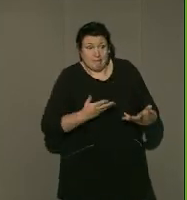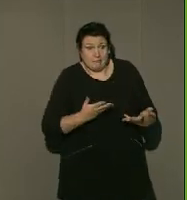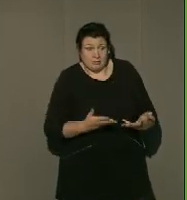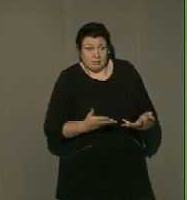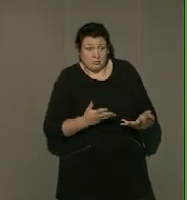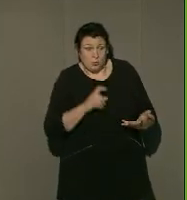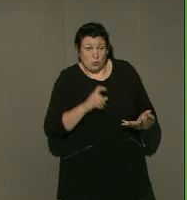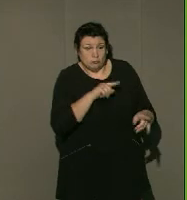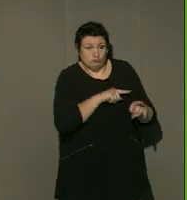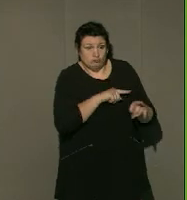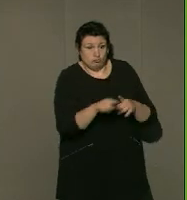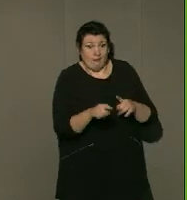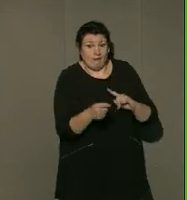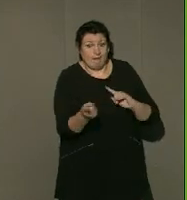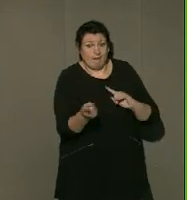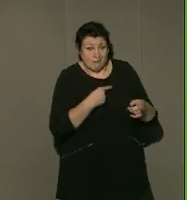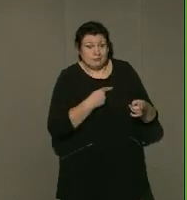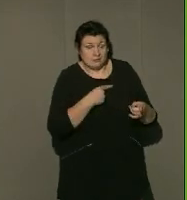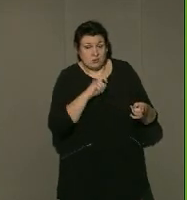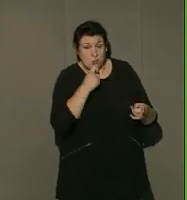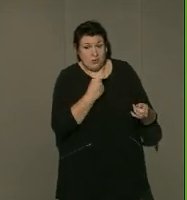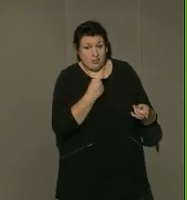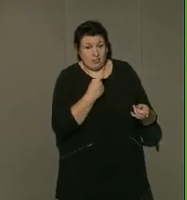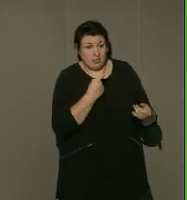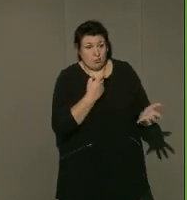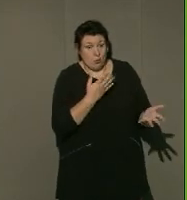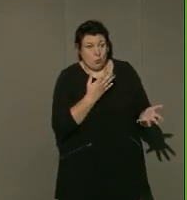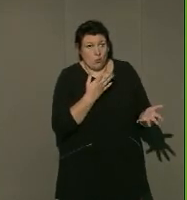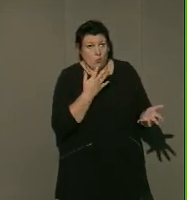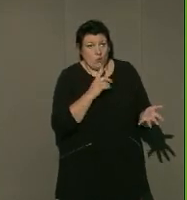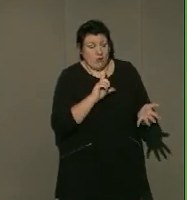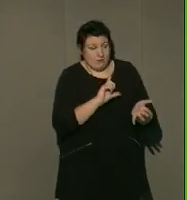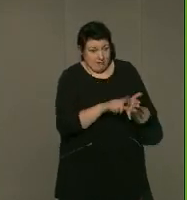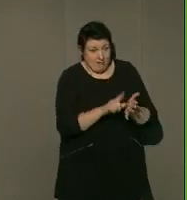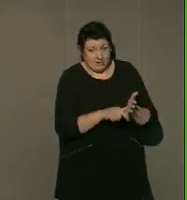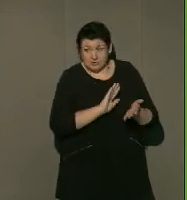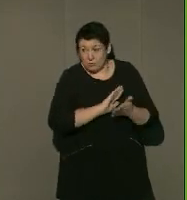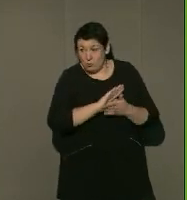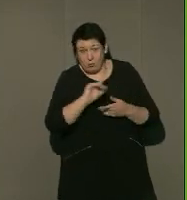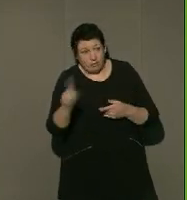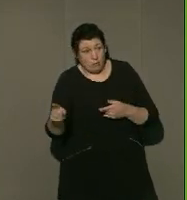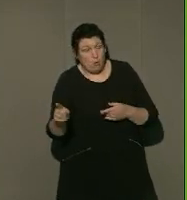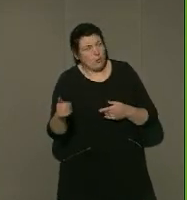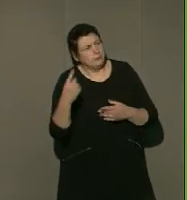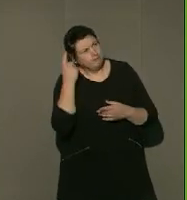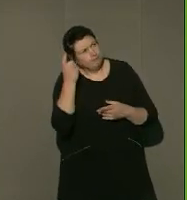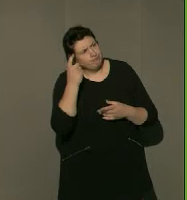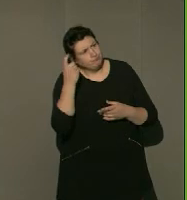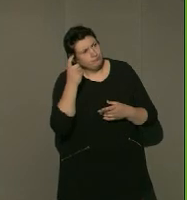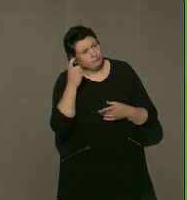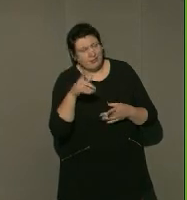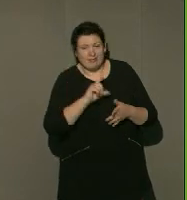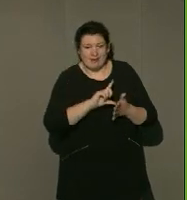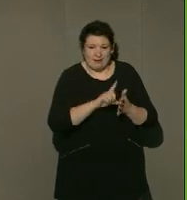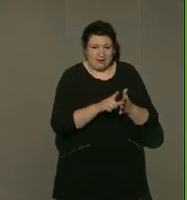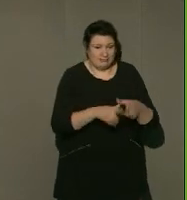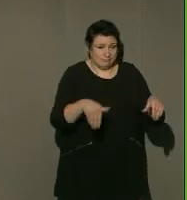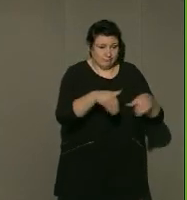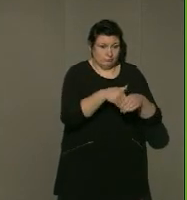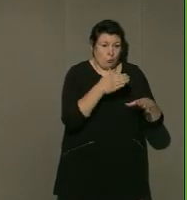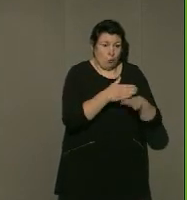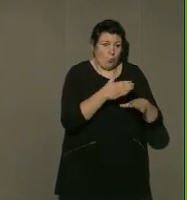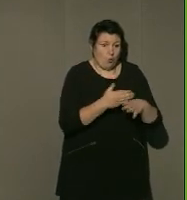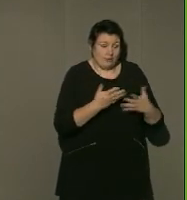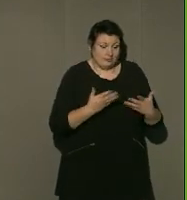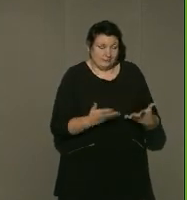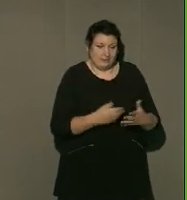either answer them here or to take them away to incorporate the questions and answers into our work beyond this